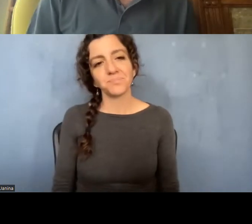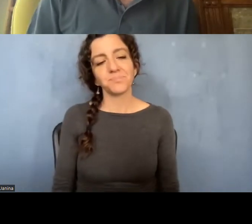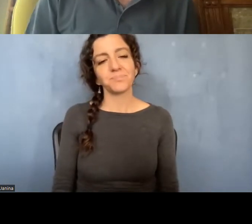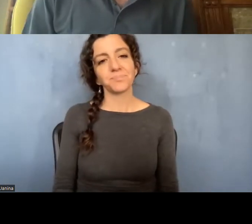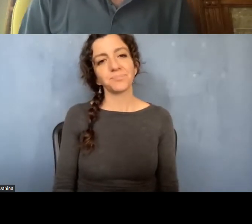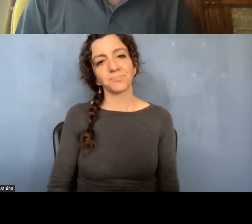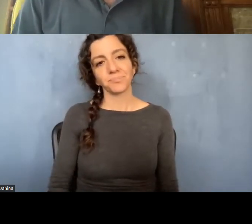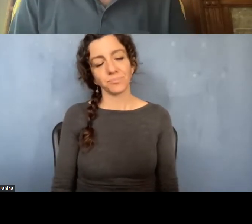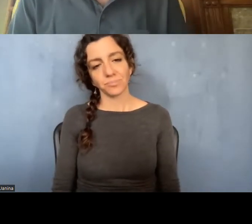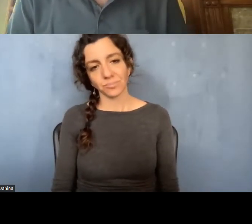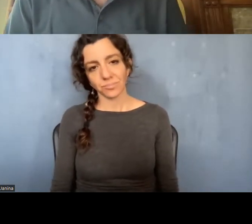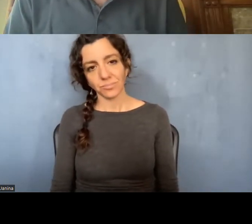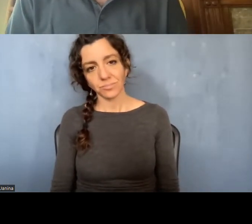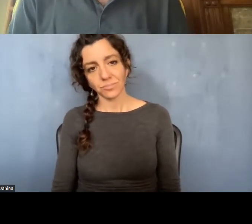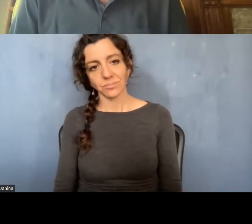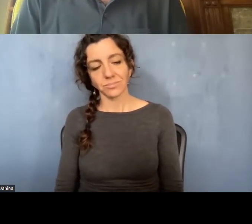slide, please.